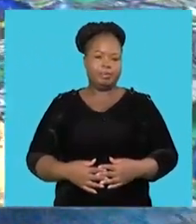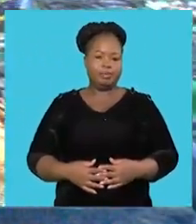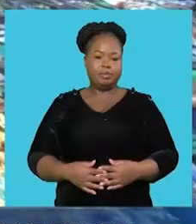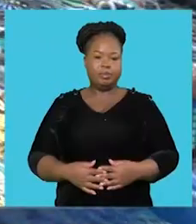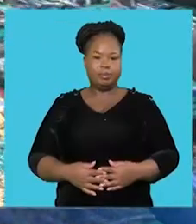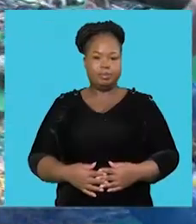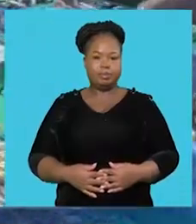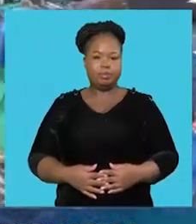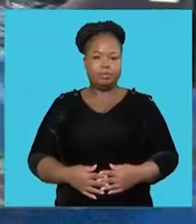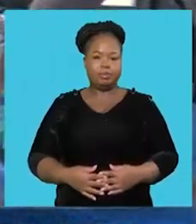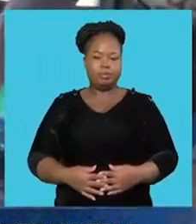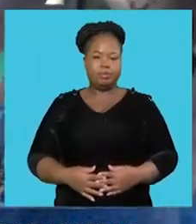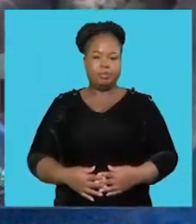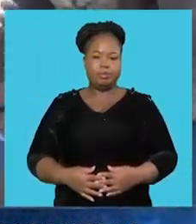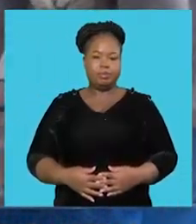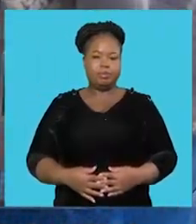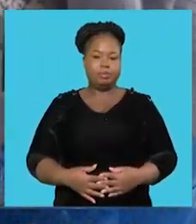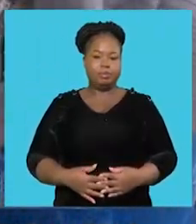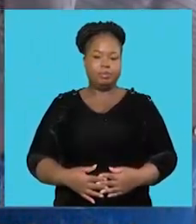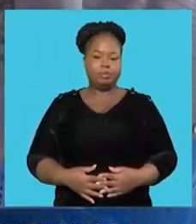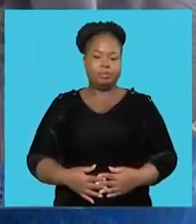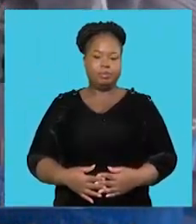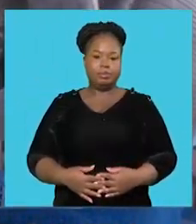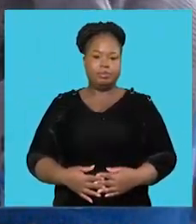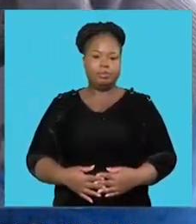Abazeswe.TV, ndi ngunom za balazo, mtuka, Eolando West. ni yi, Kwa